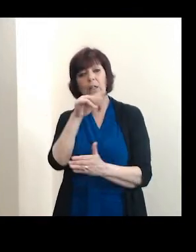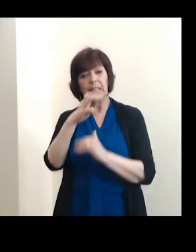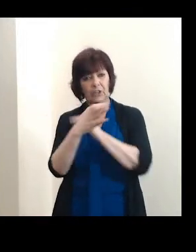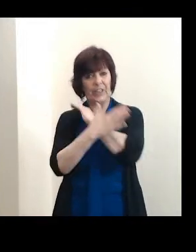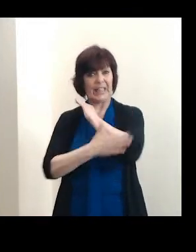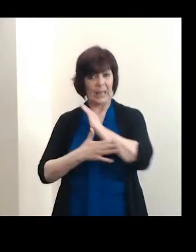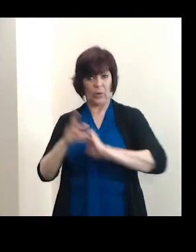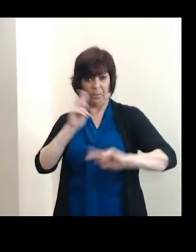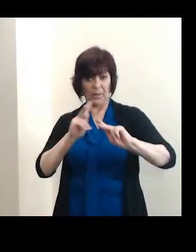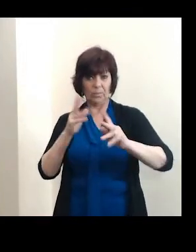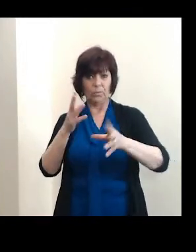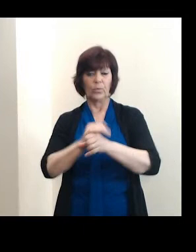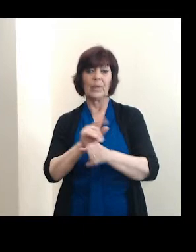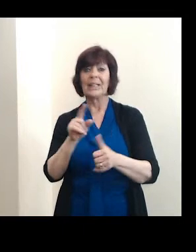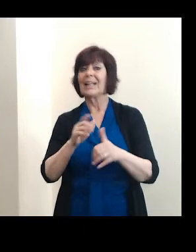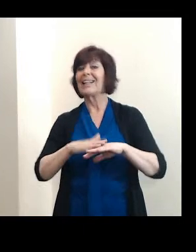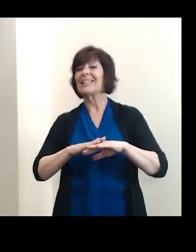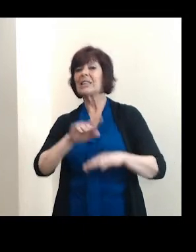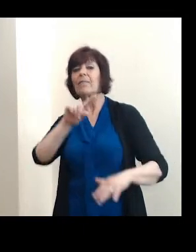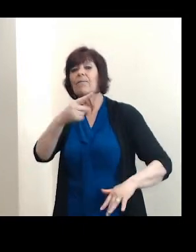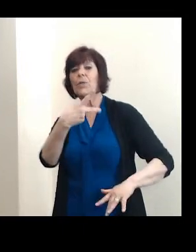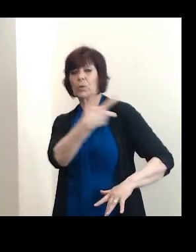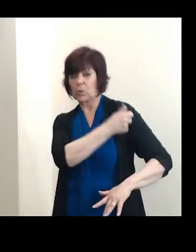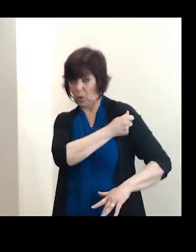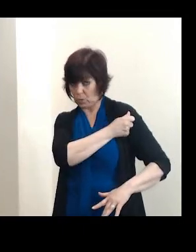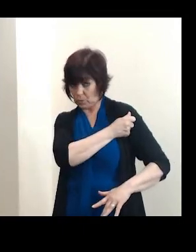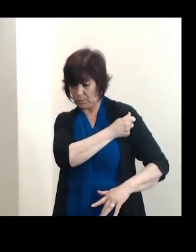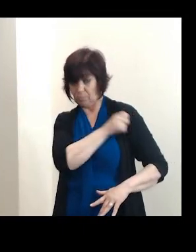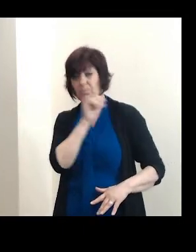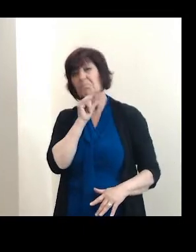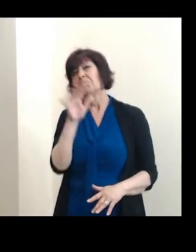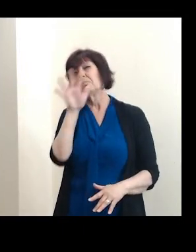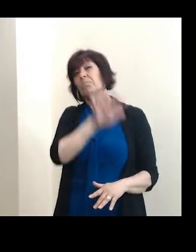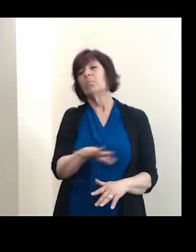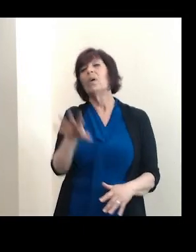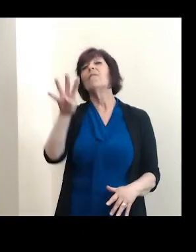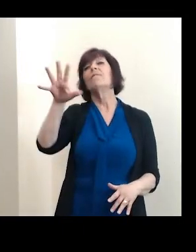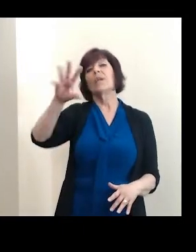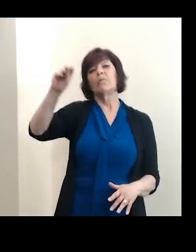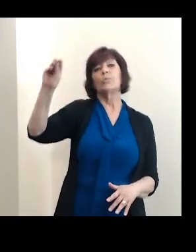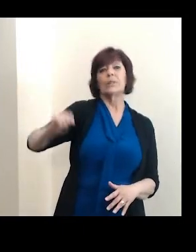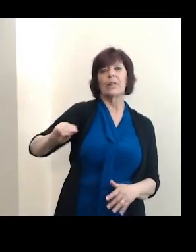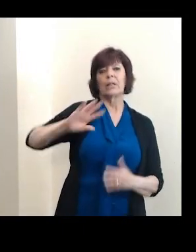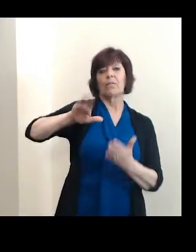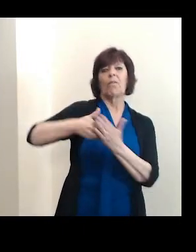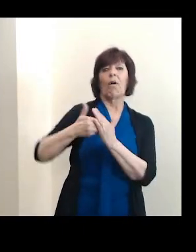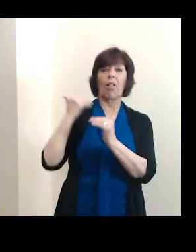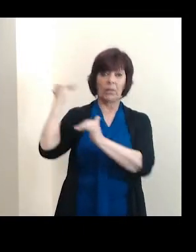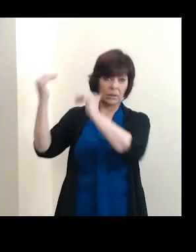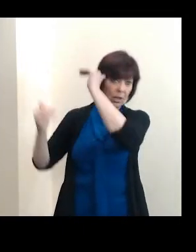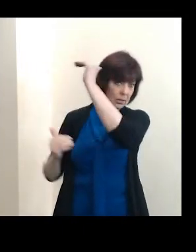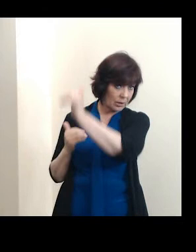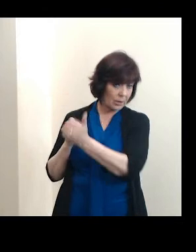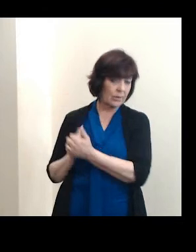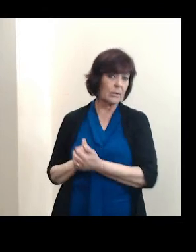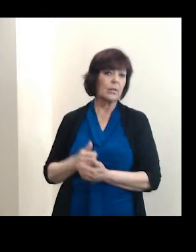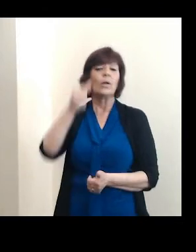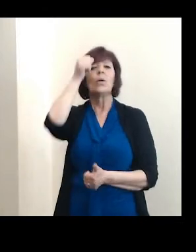received a first dose through April 5th, which is approximately 45% of all adults. Remember,